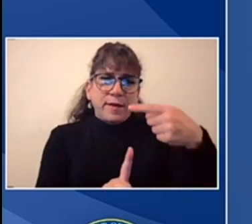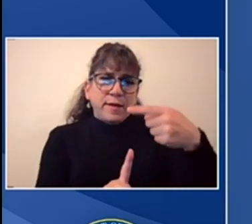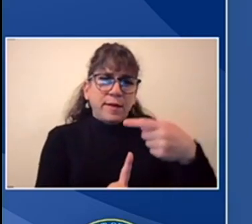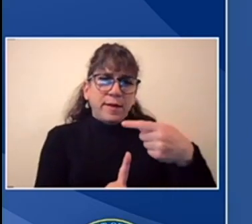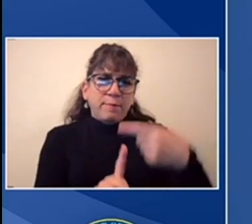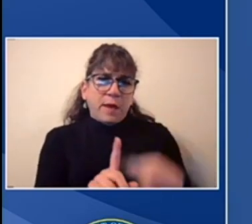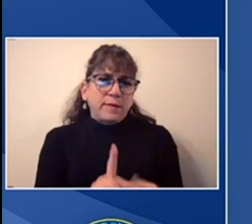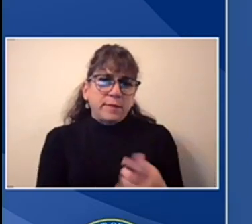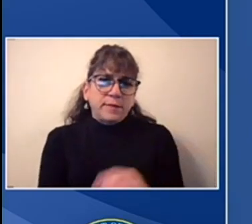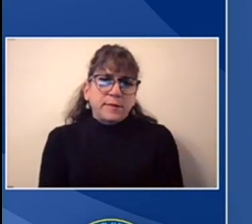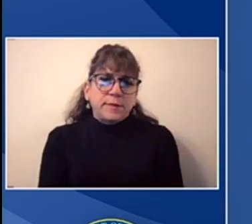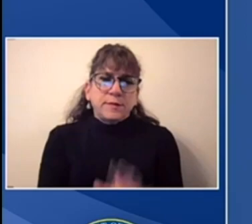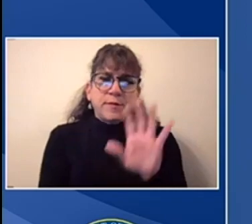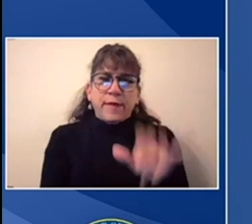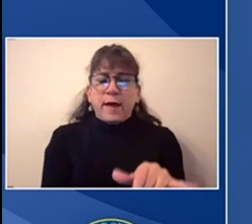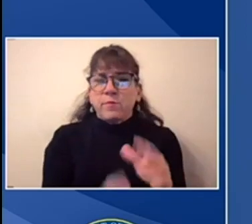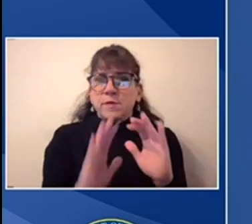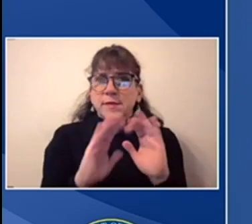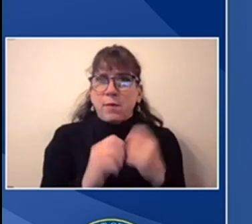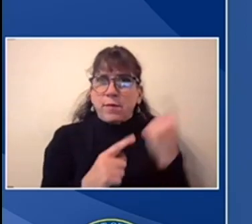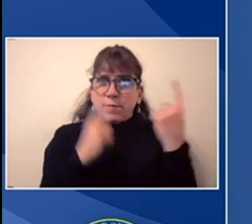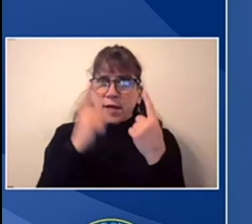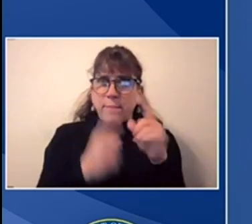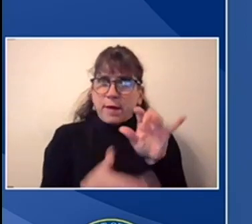about that question.